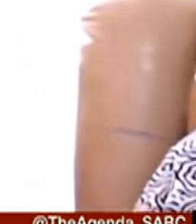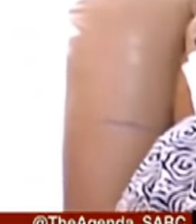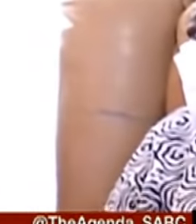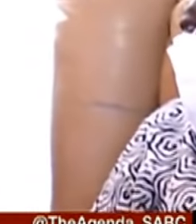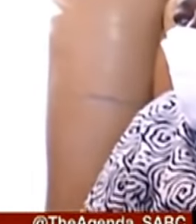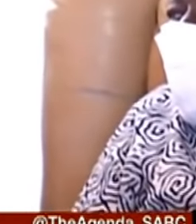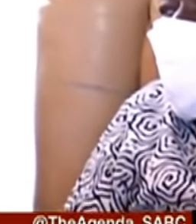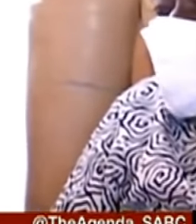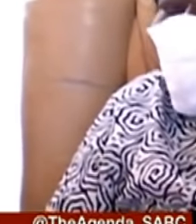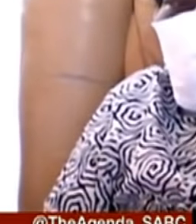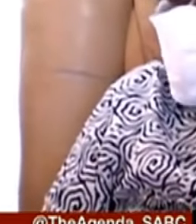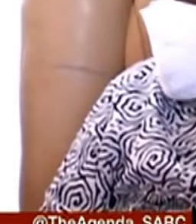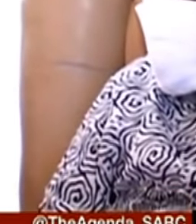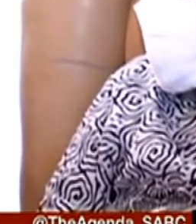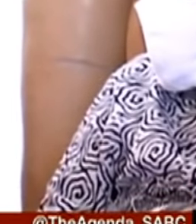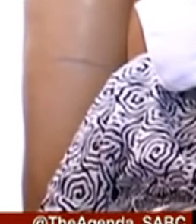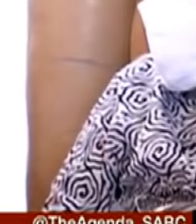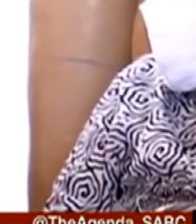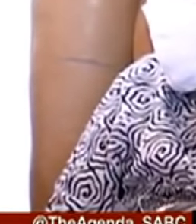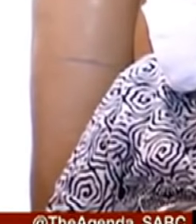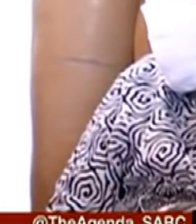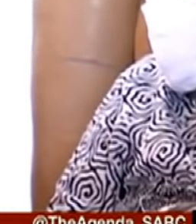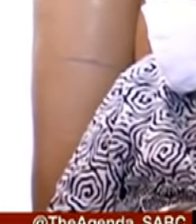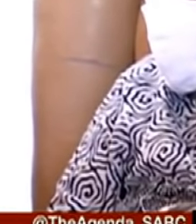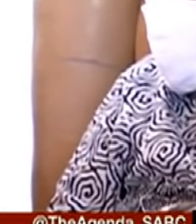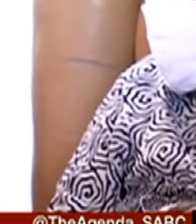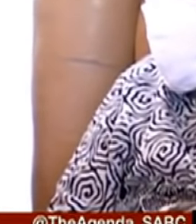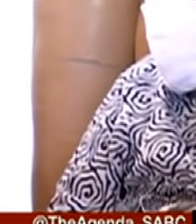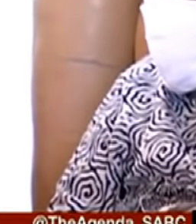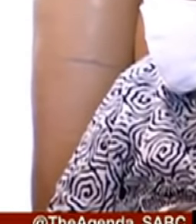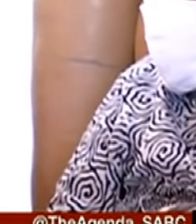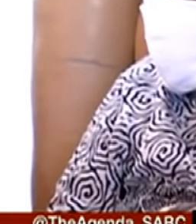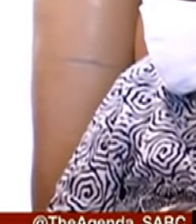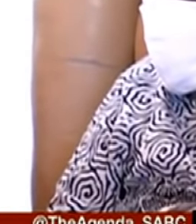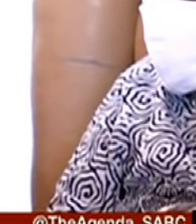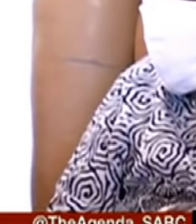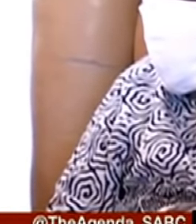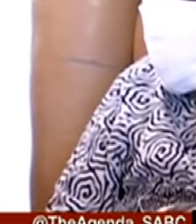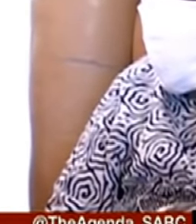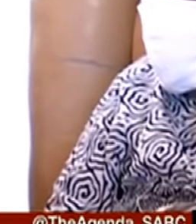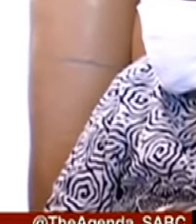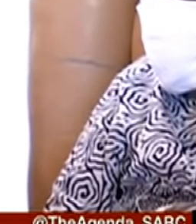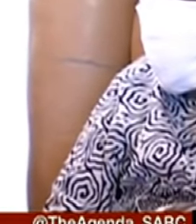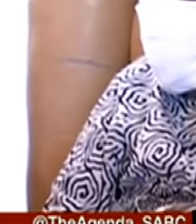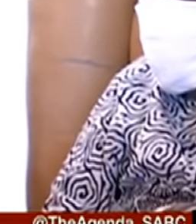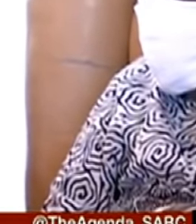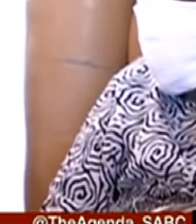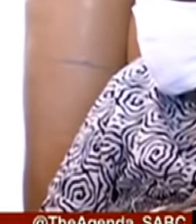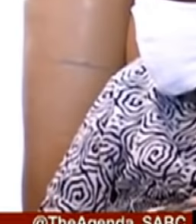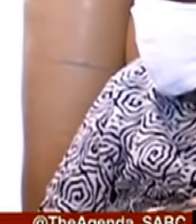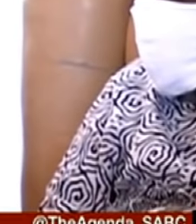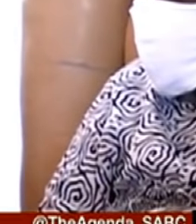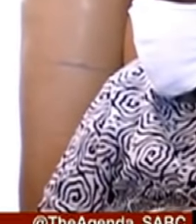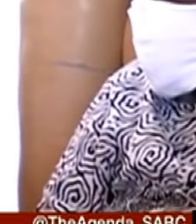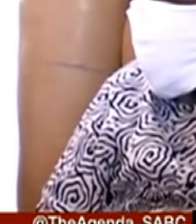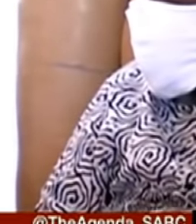was very uncomfortable. Their family was disturbed by that incident because they are also a mixed family. And she also details